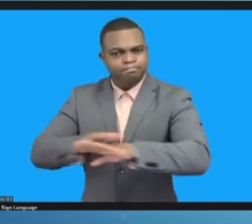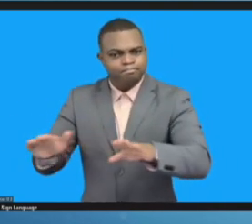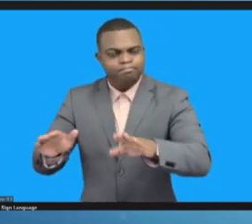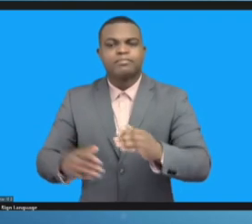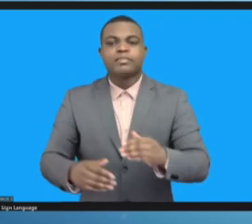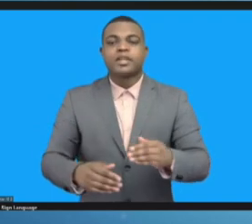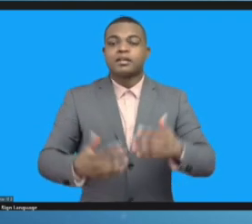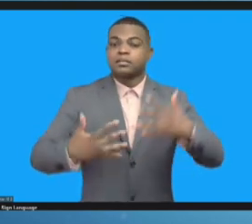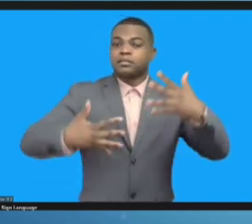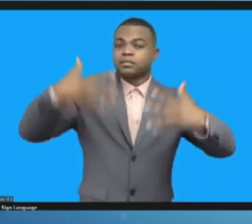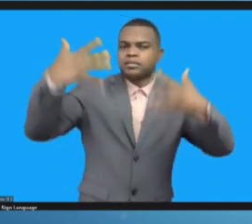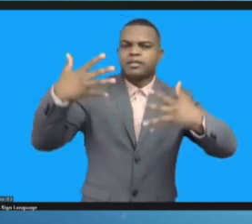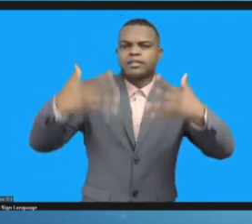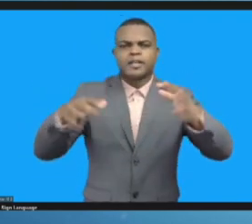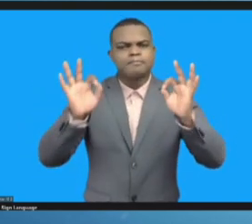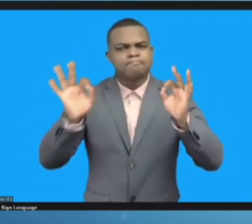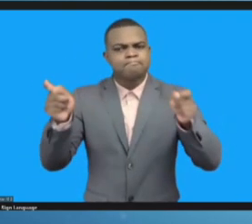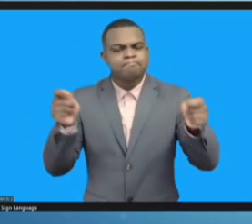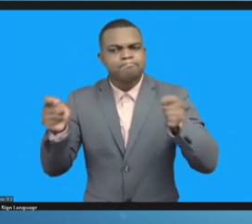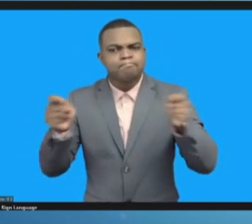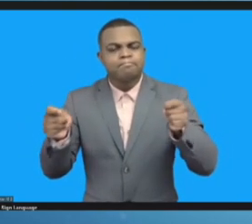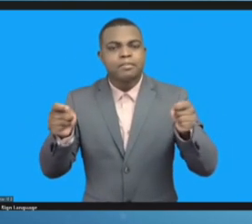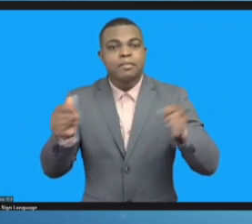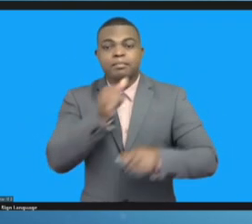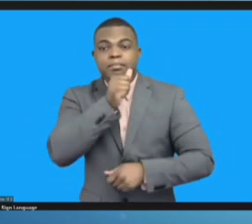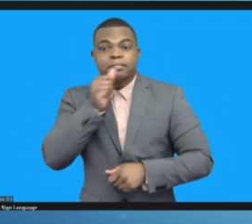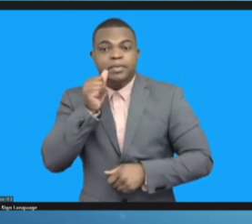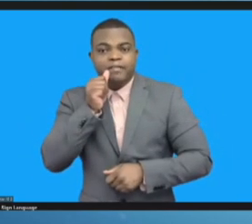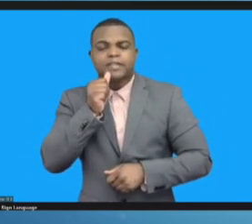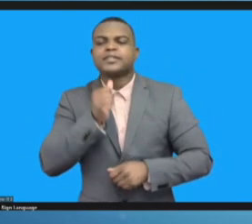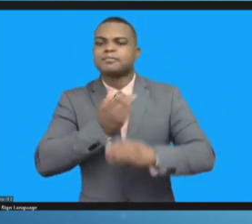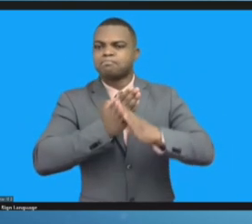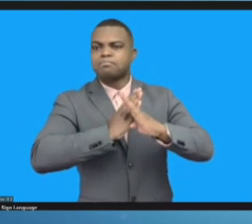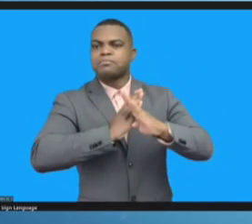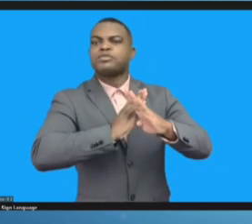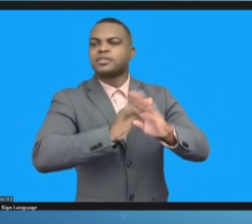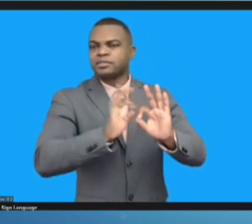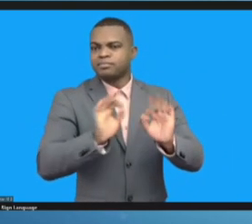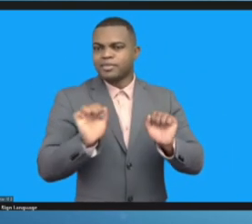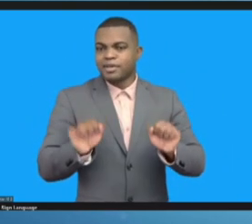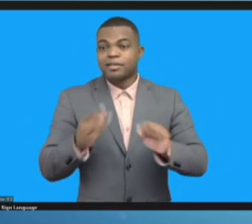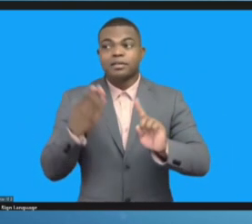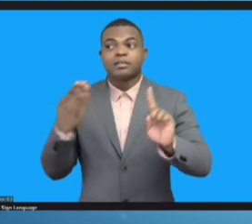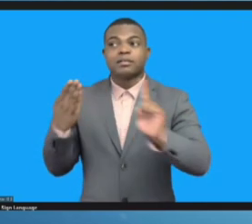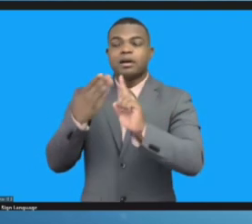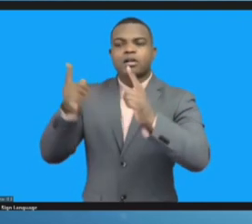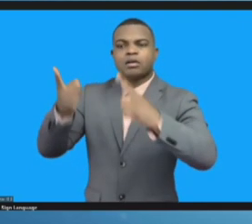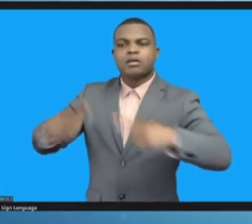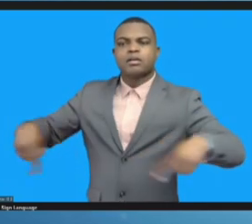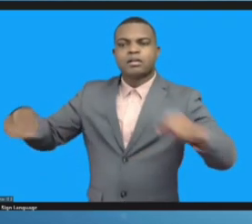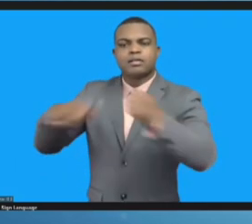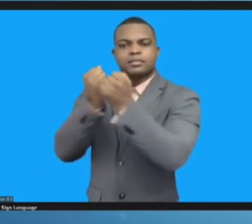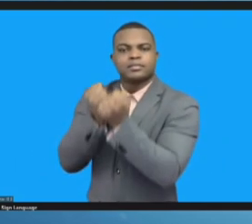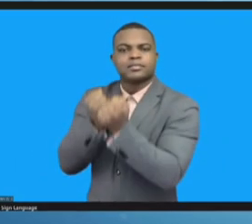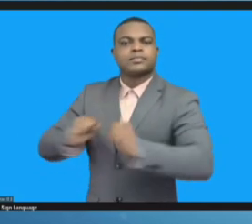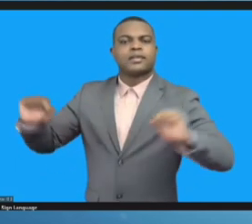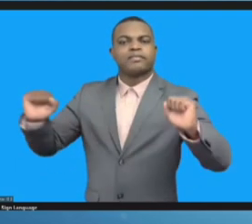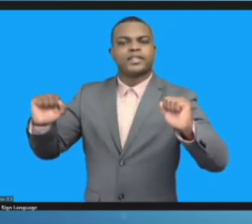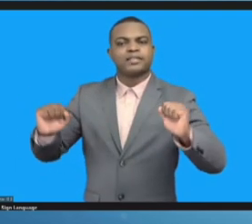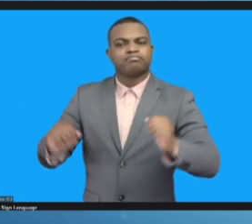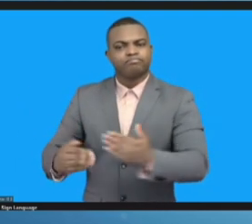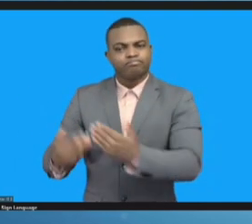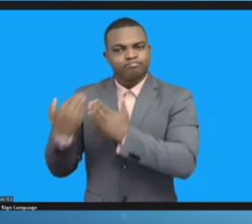technologies, including AI. Ladies and gentlemen, once again, welcome to the 17th meeting of the Internet Governance